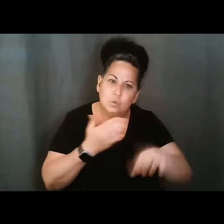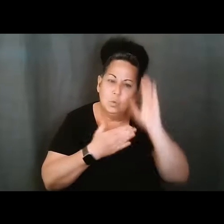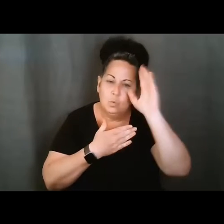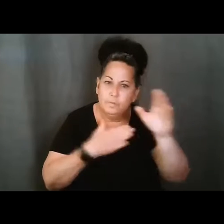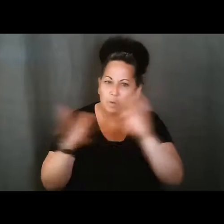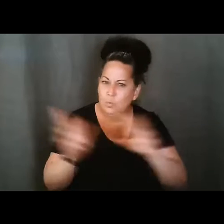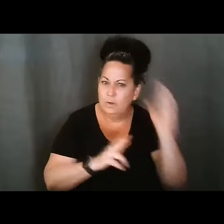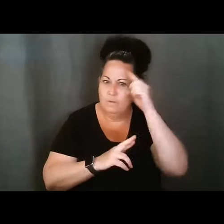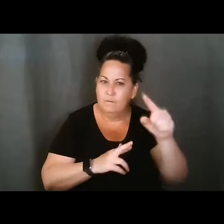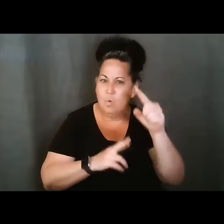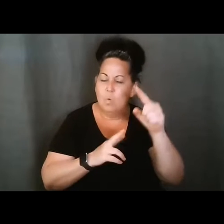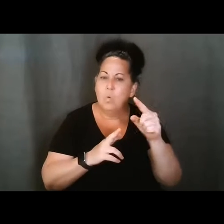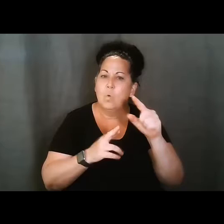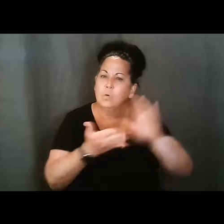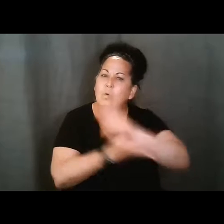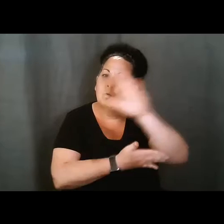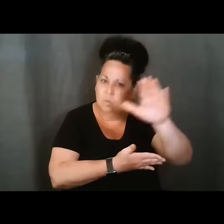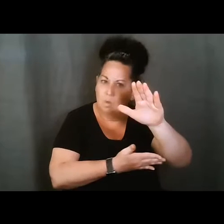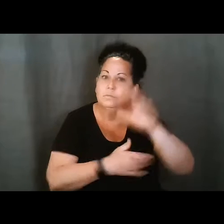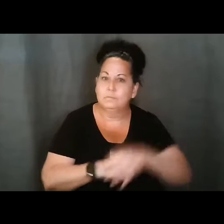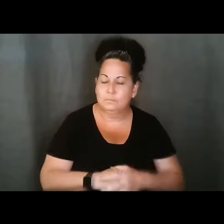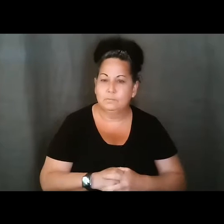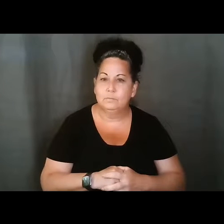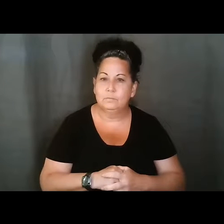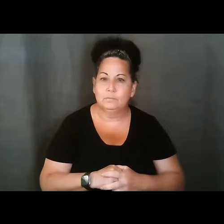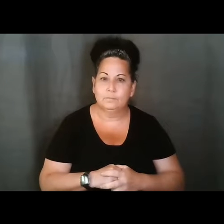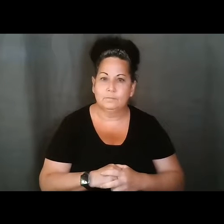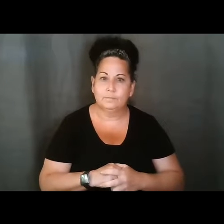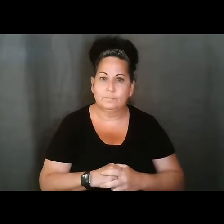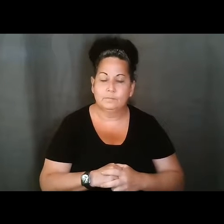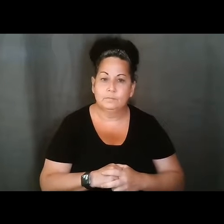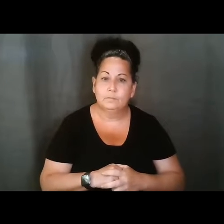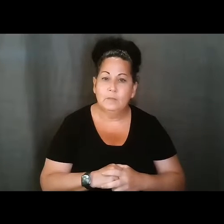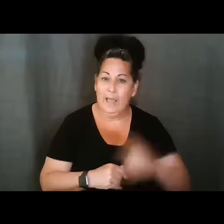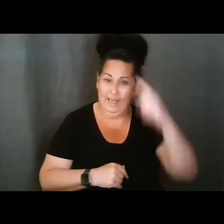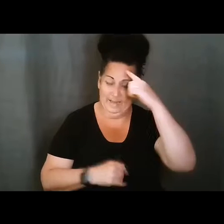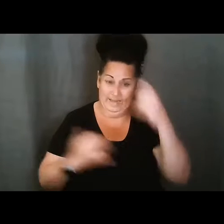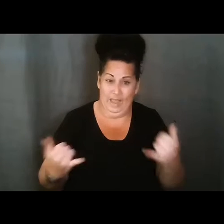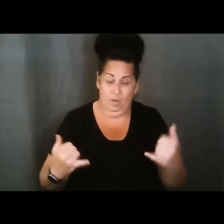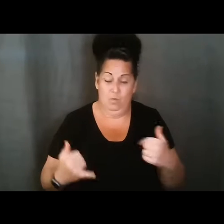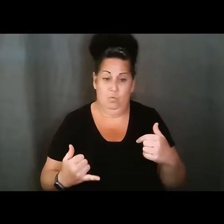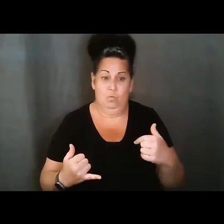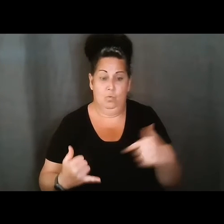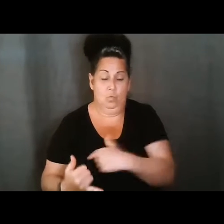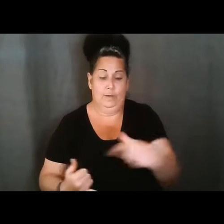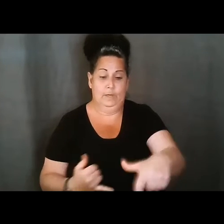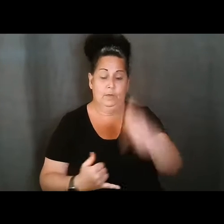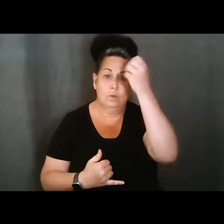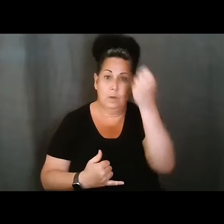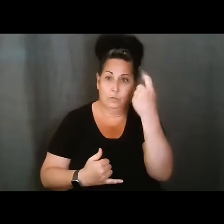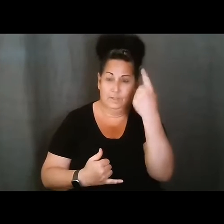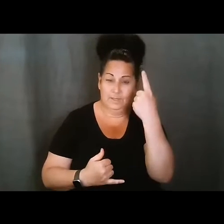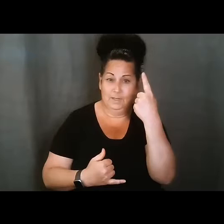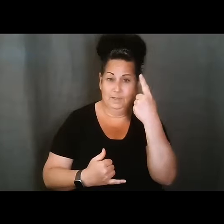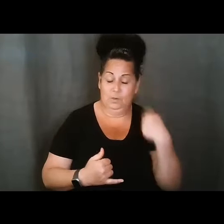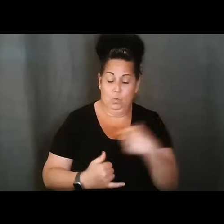The impact of social emotional learning on economic mobility. I think we need to understand that we have to teach our children